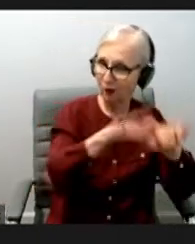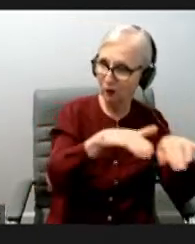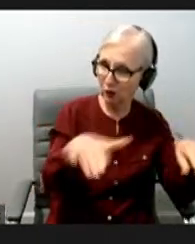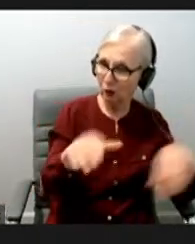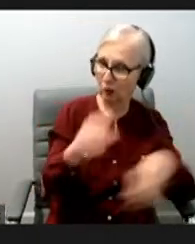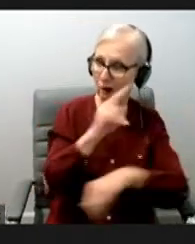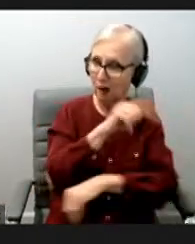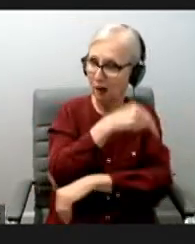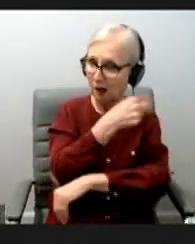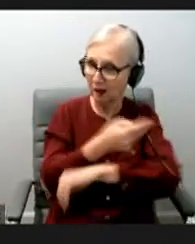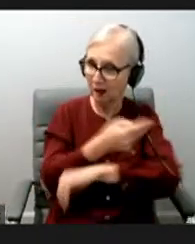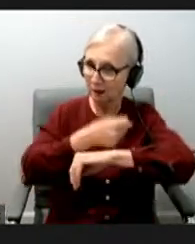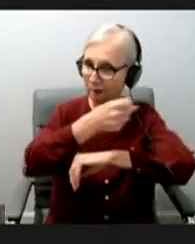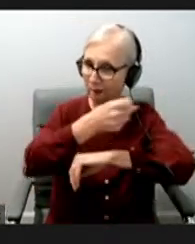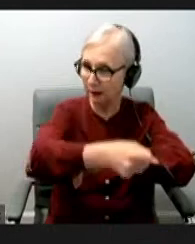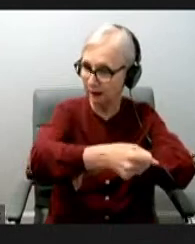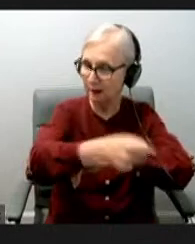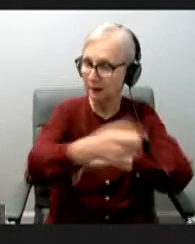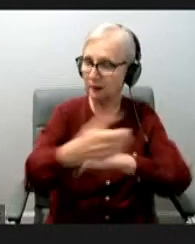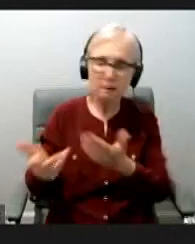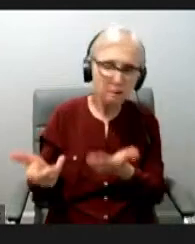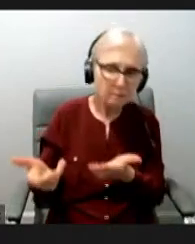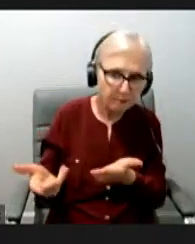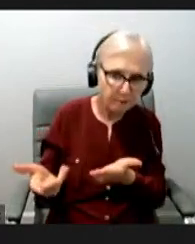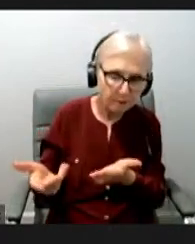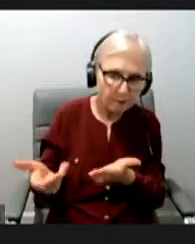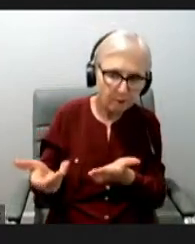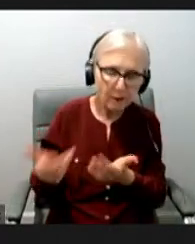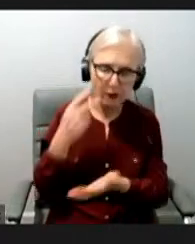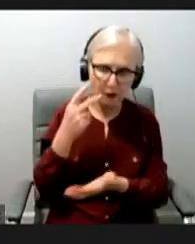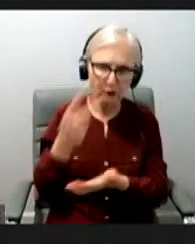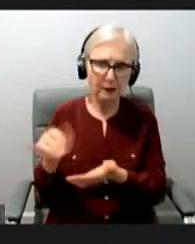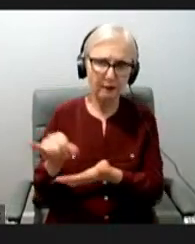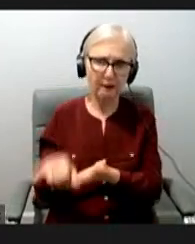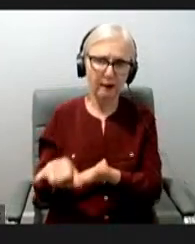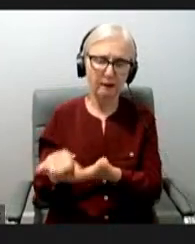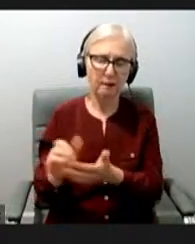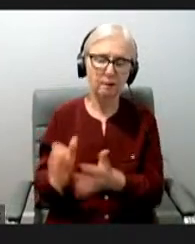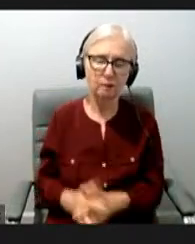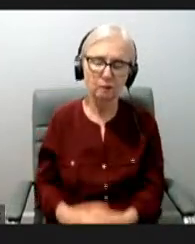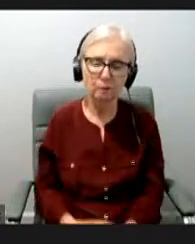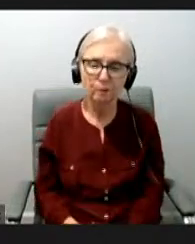hospitalized? And I had a follow-up after that, actually. Real quick.